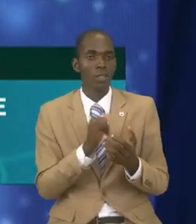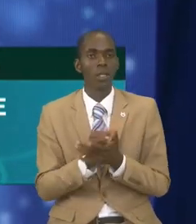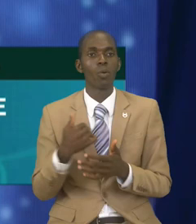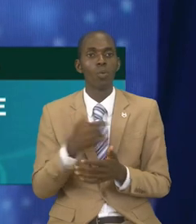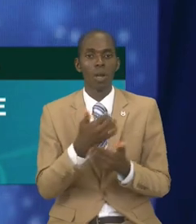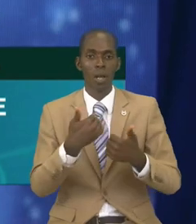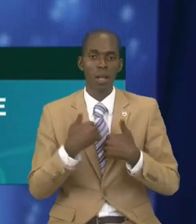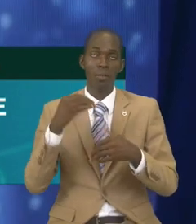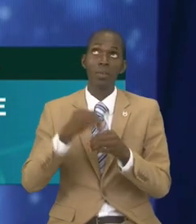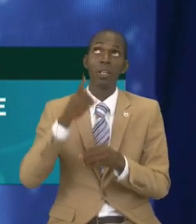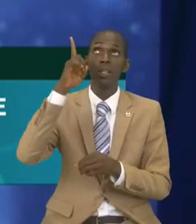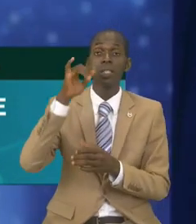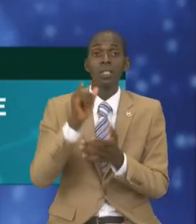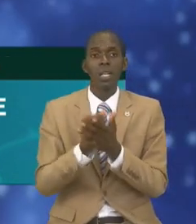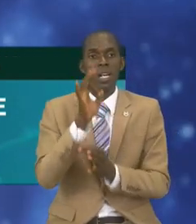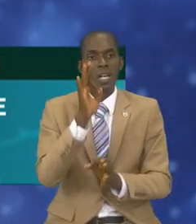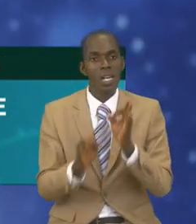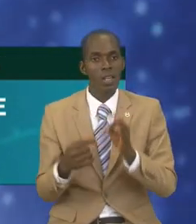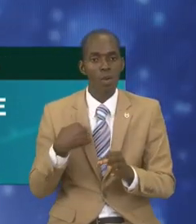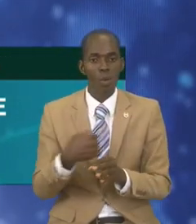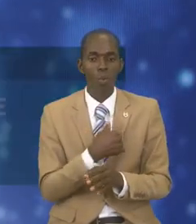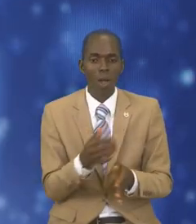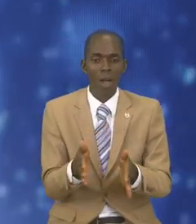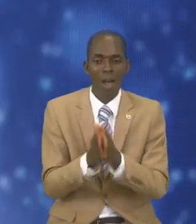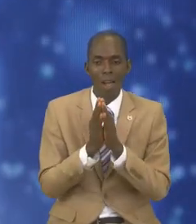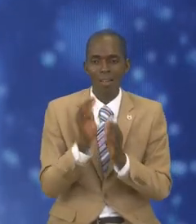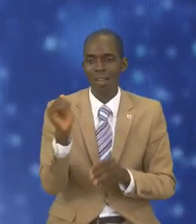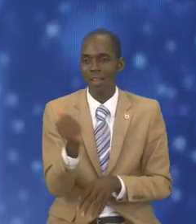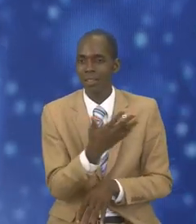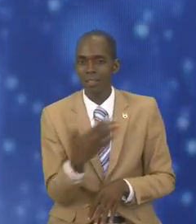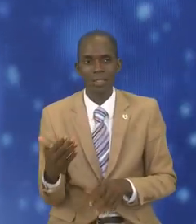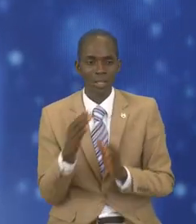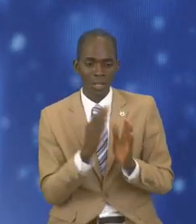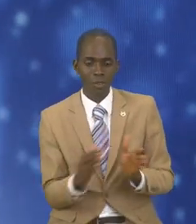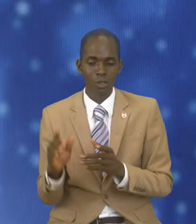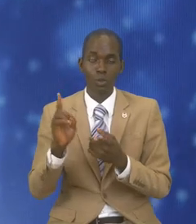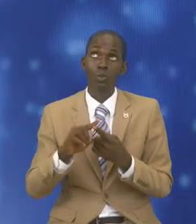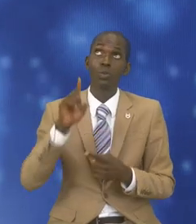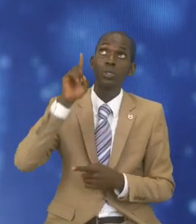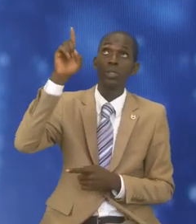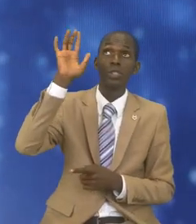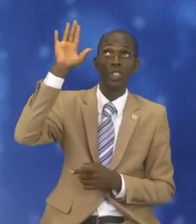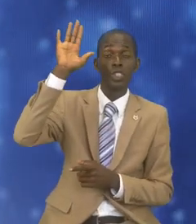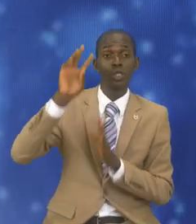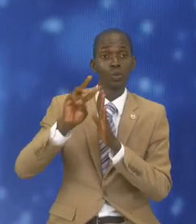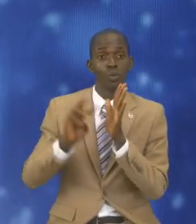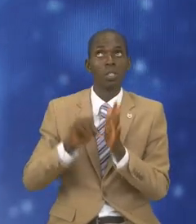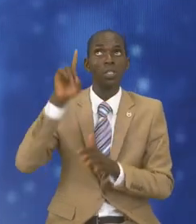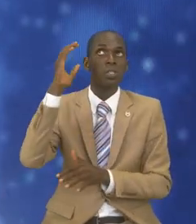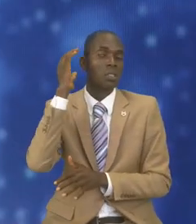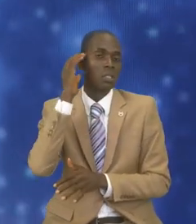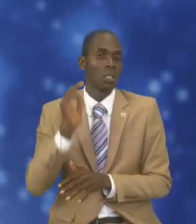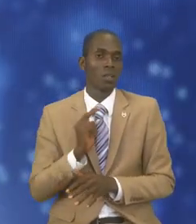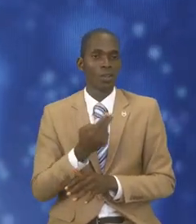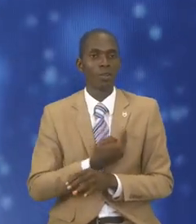that if we ask anything according to his will, he heareth us. And then in